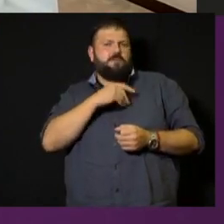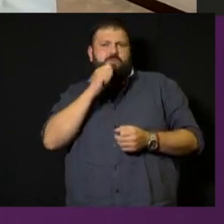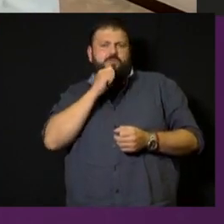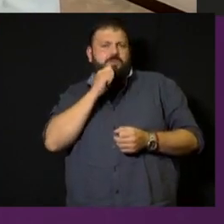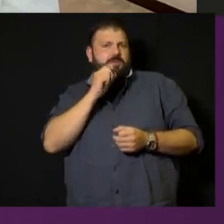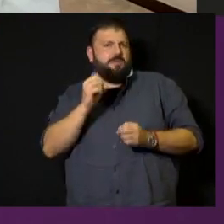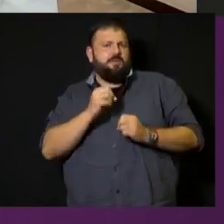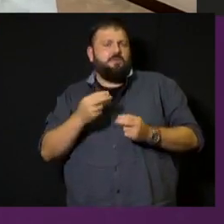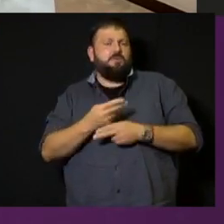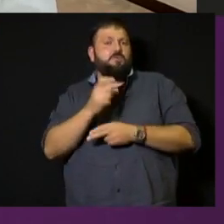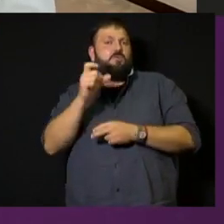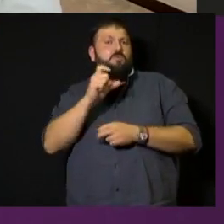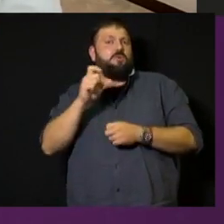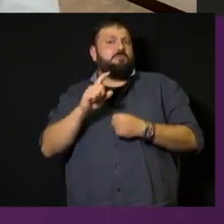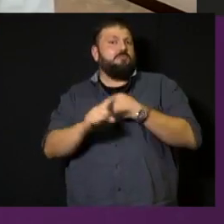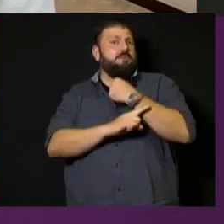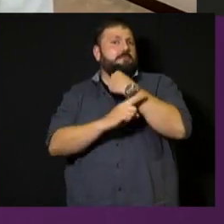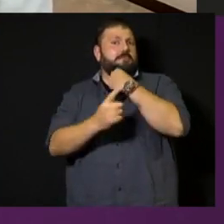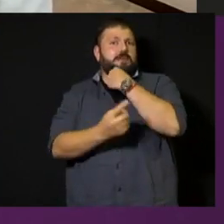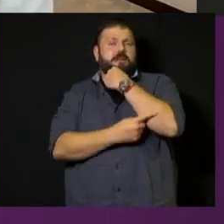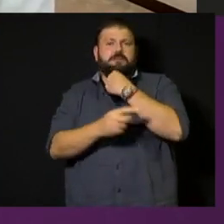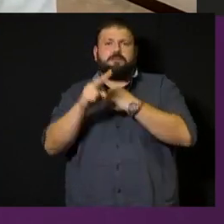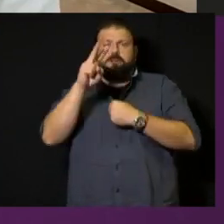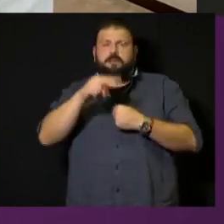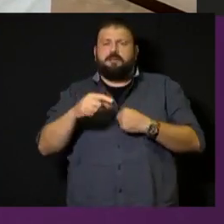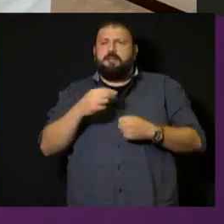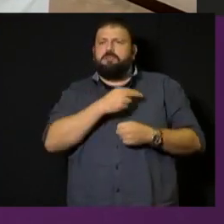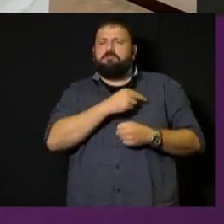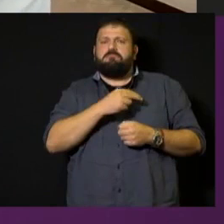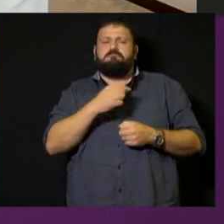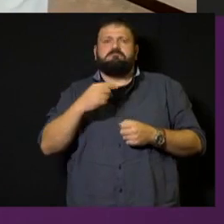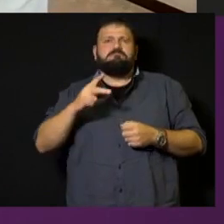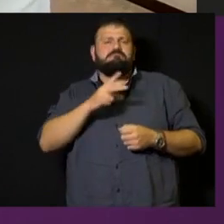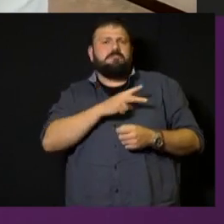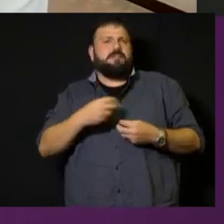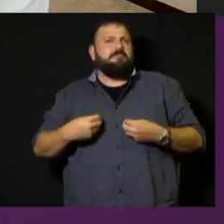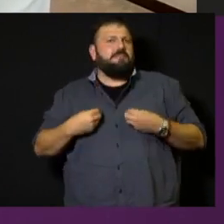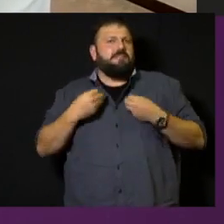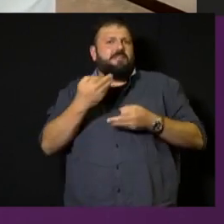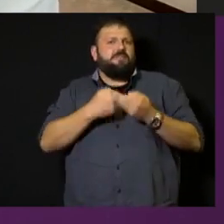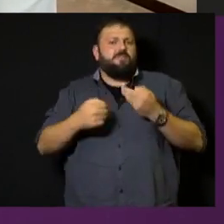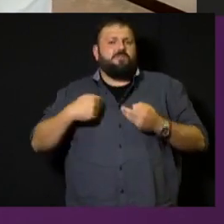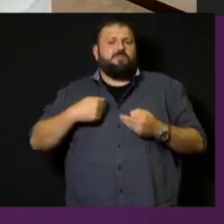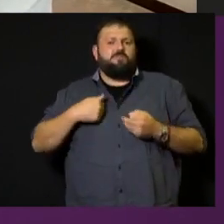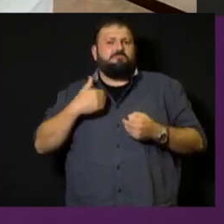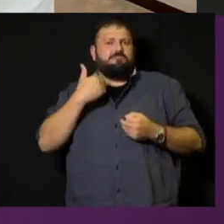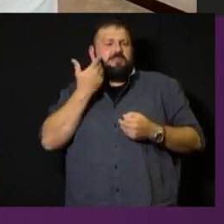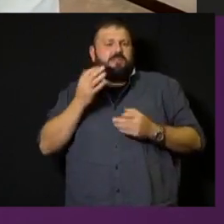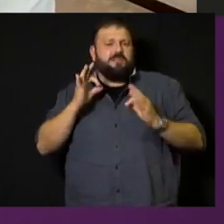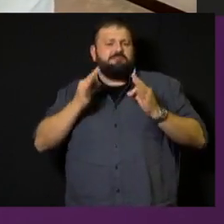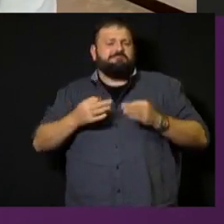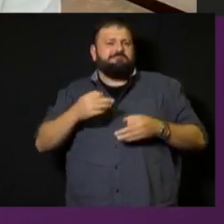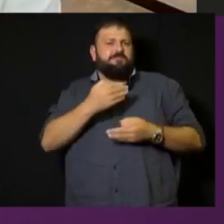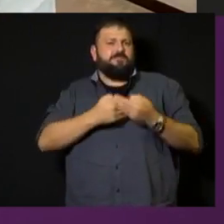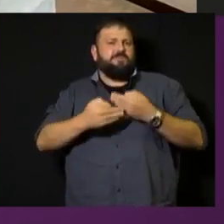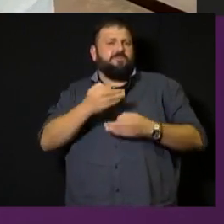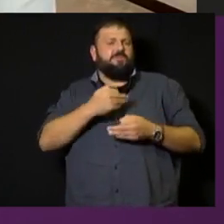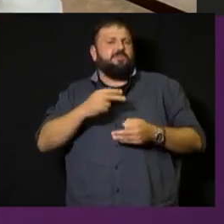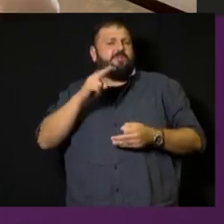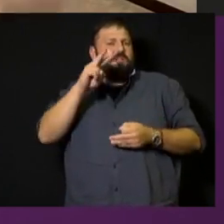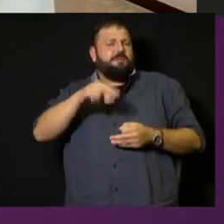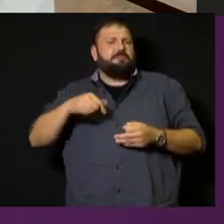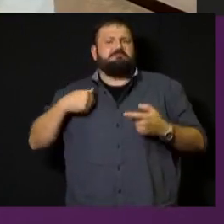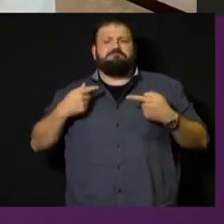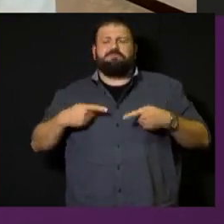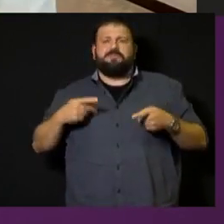My kid wasn't born yet. When I got pregnant, my life changed. My self-esteem